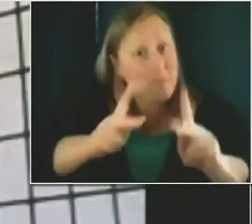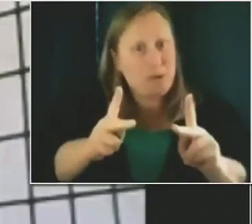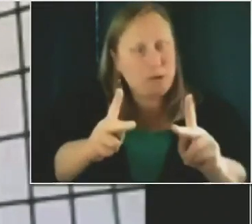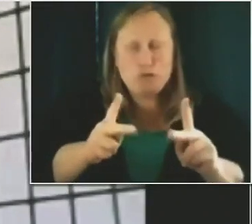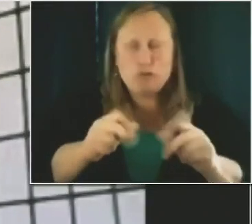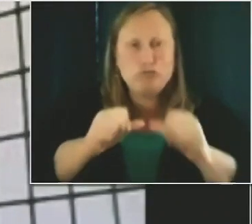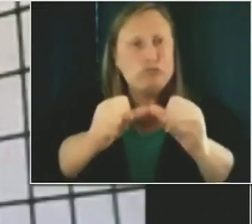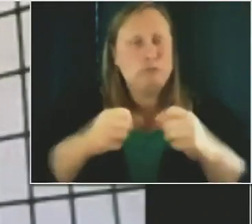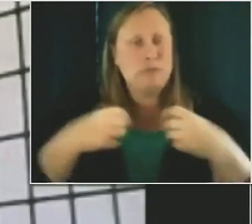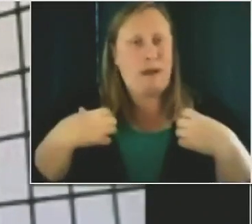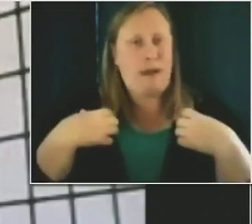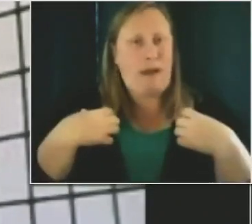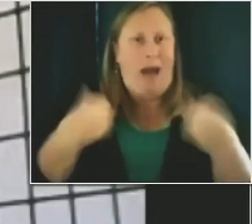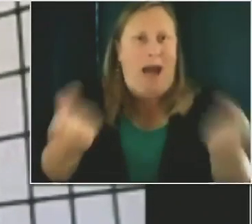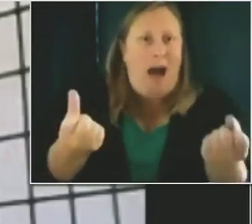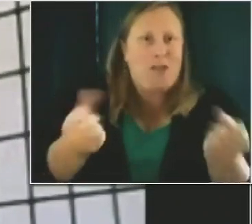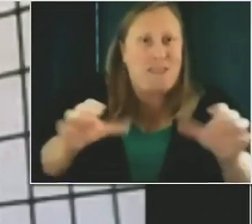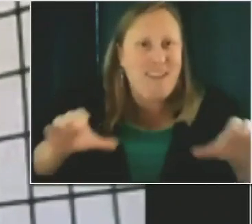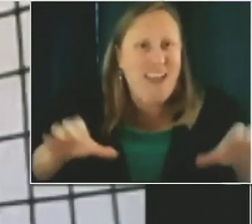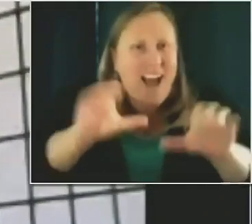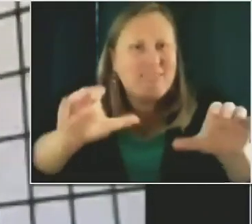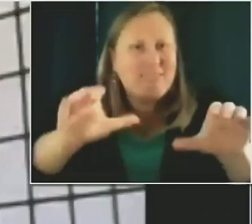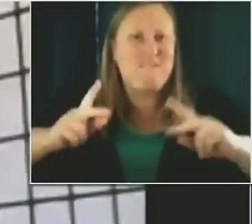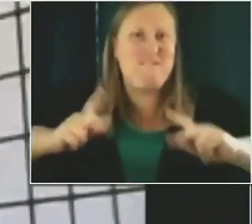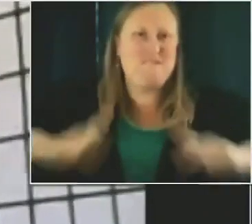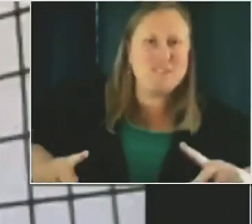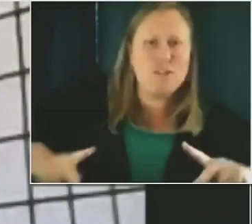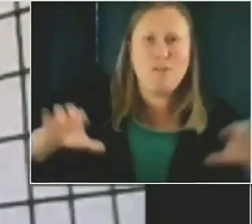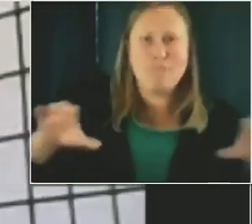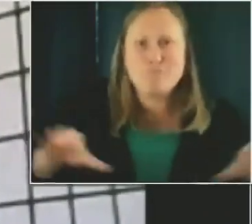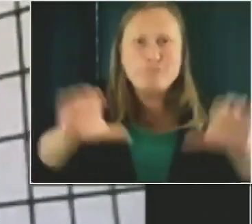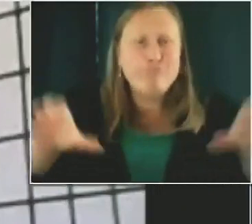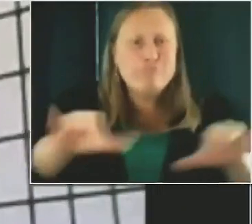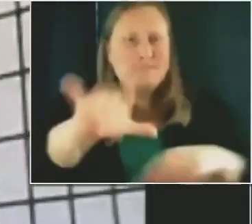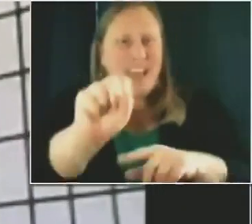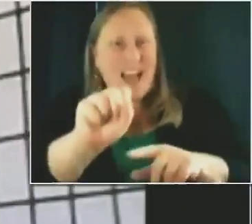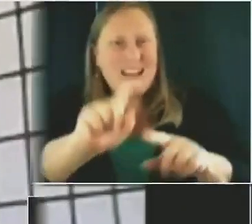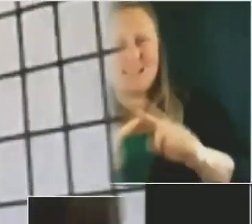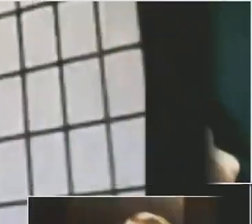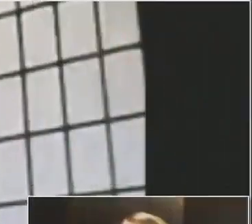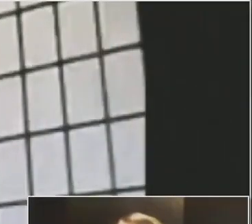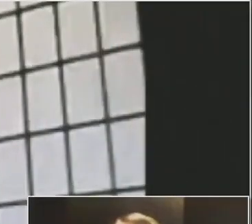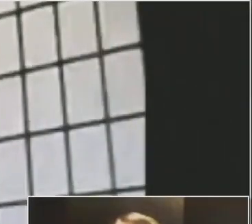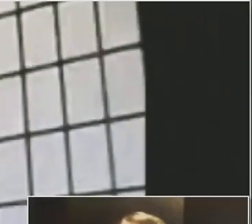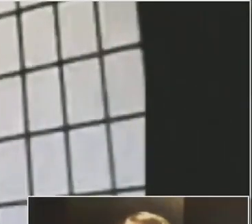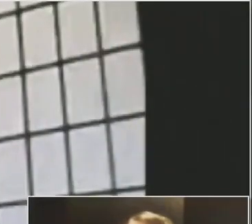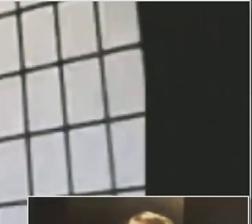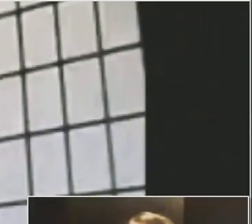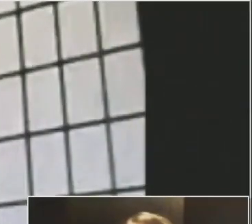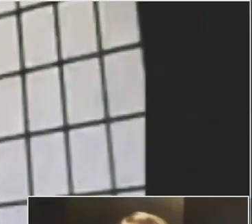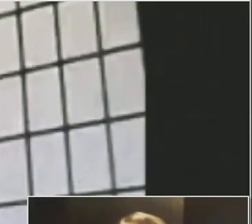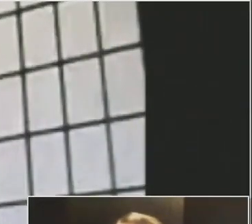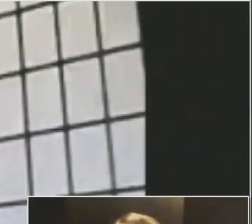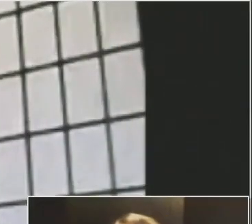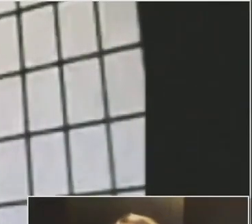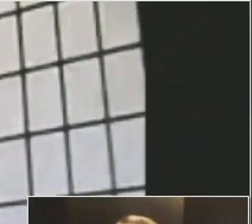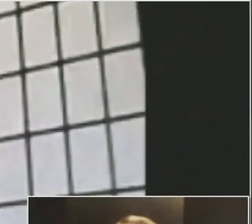they're gathering, and especially when you're talking about situations where there are athletes that are